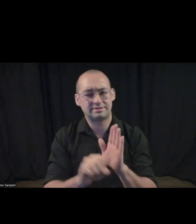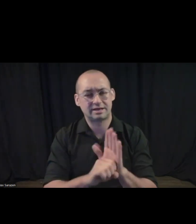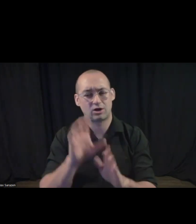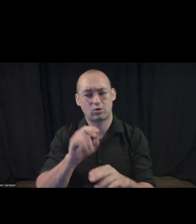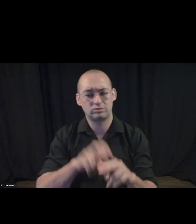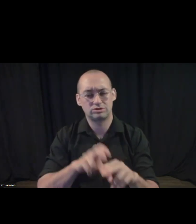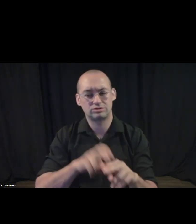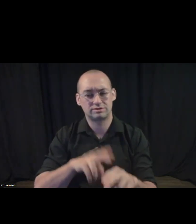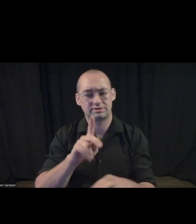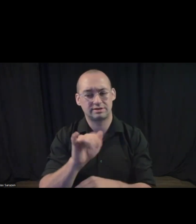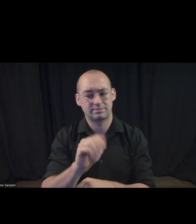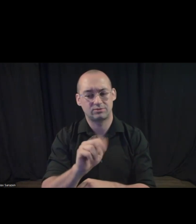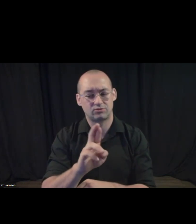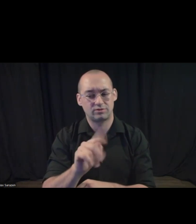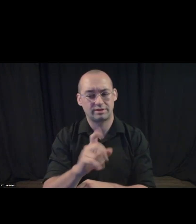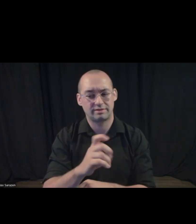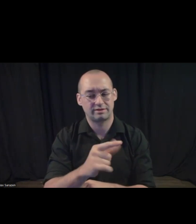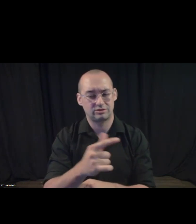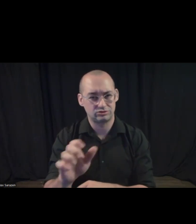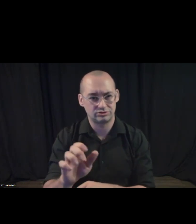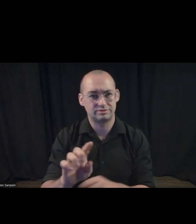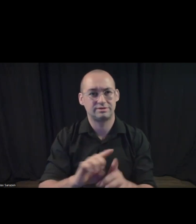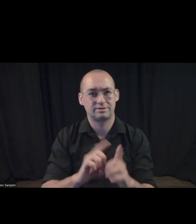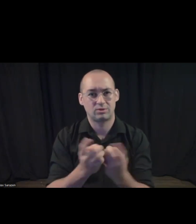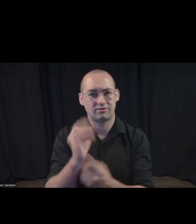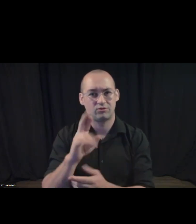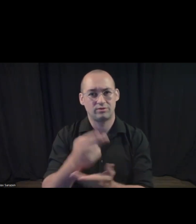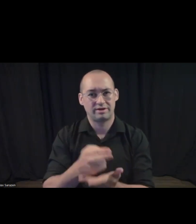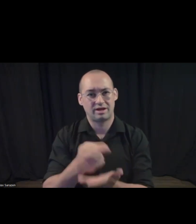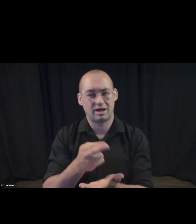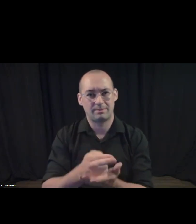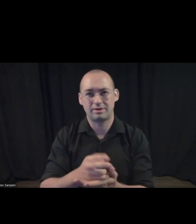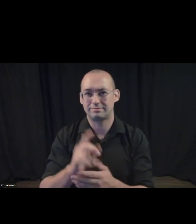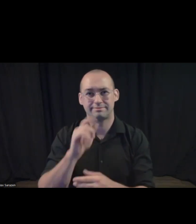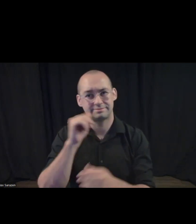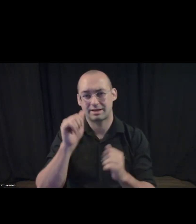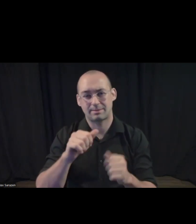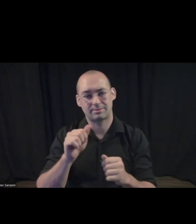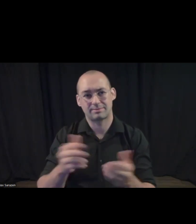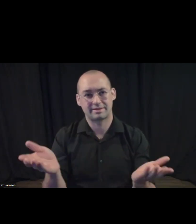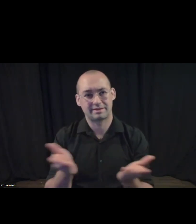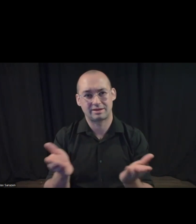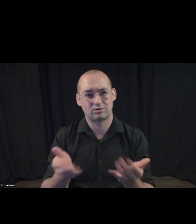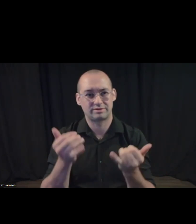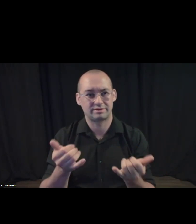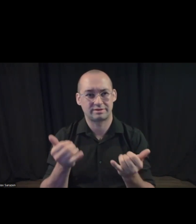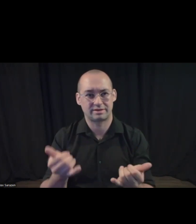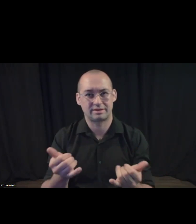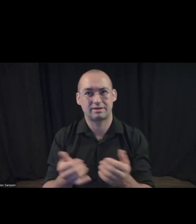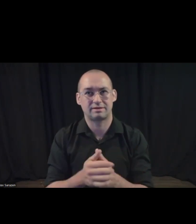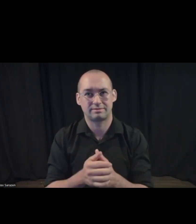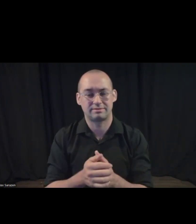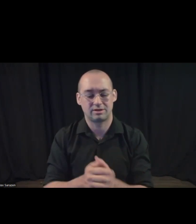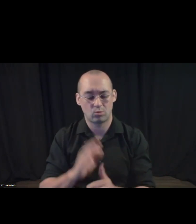the California Department of Rehabilitation, is not able to be with us today, so I'm welcoming you all on behalf